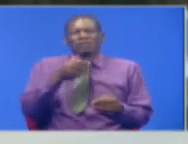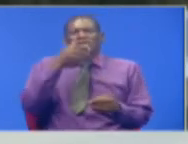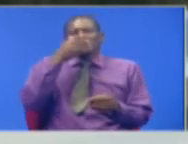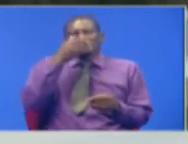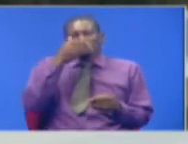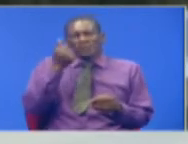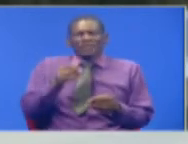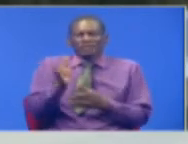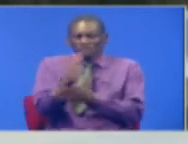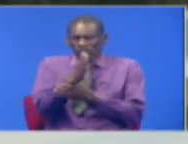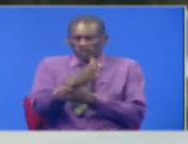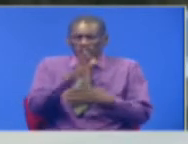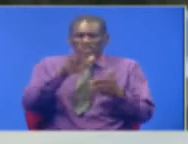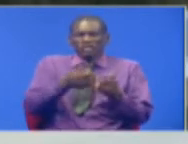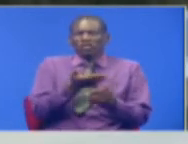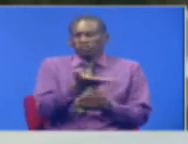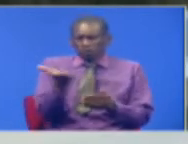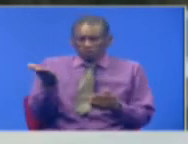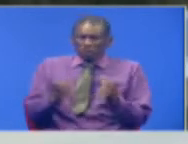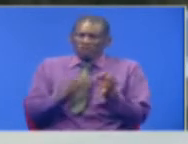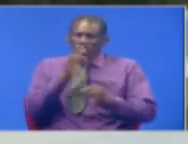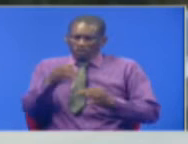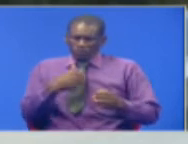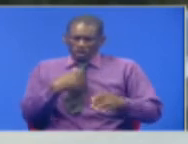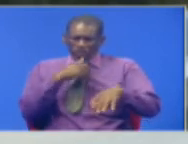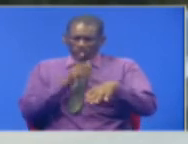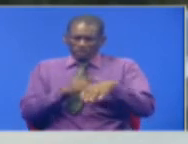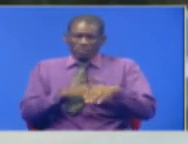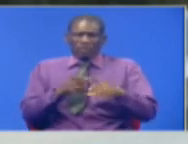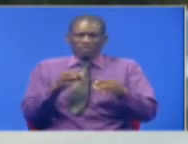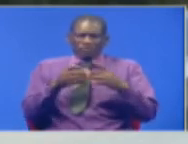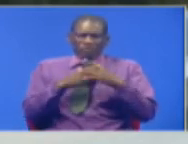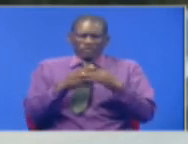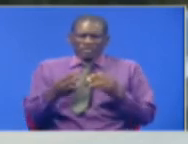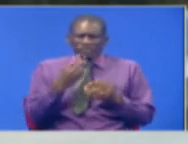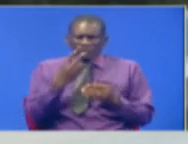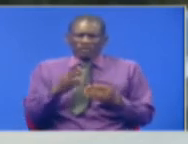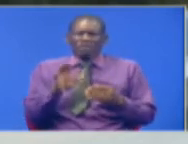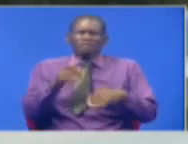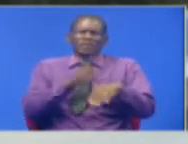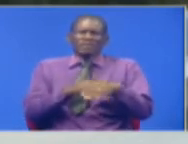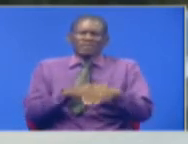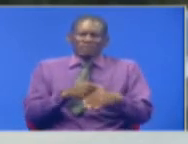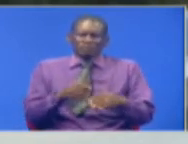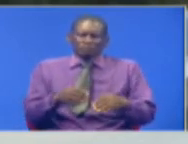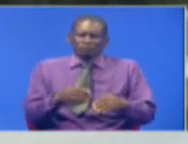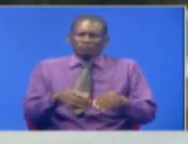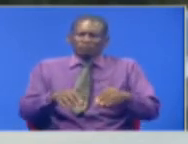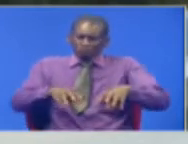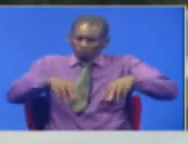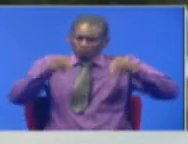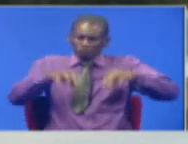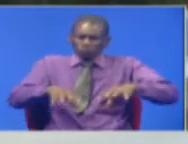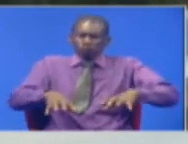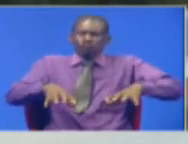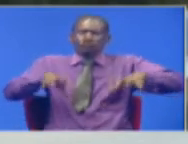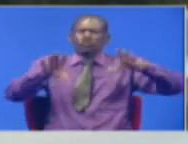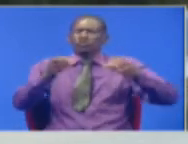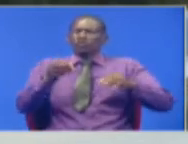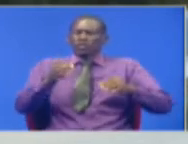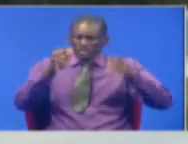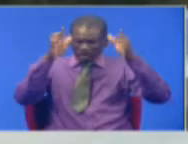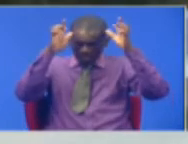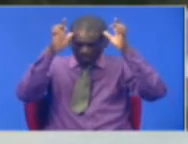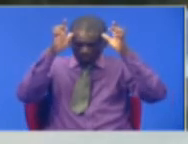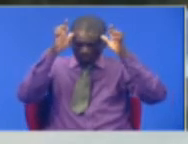kuliko, kwa sababu kuchukua muda, ukianza kuona by time ule nyasi, kuna shida ya nyasi zingine, drought,